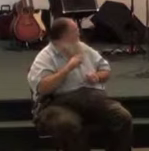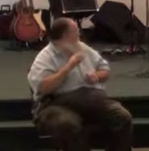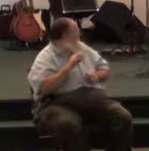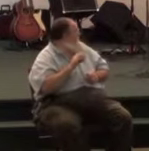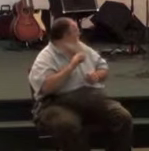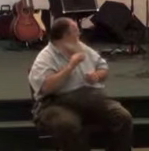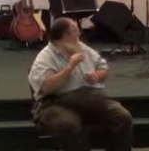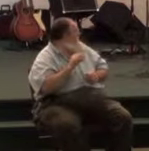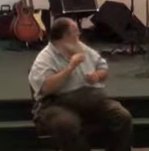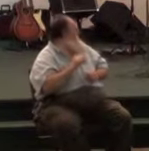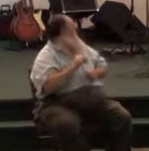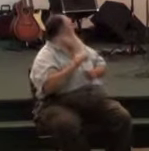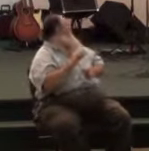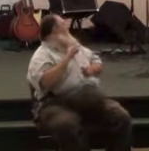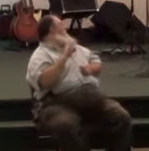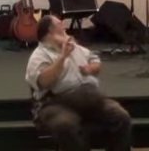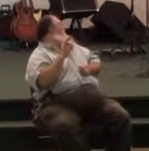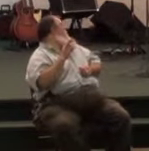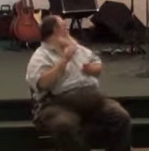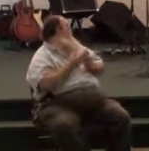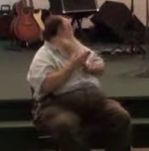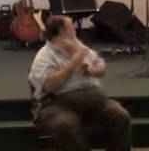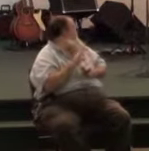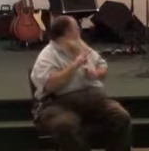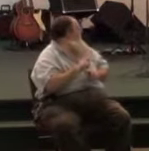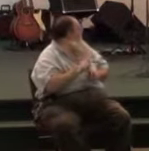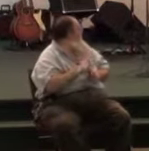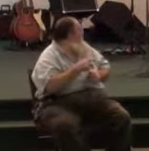Saul spent several days with the disciples in Damascus.